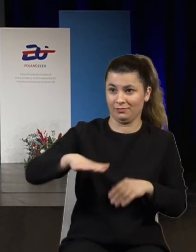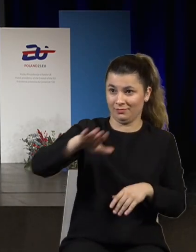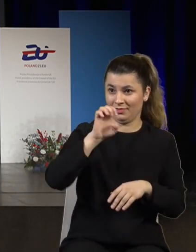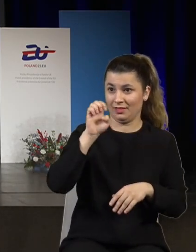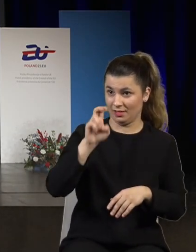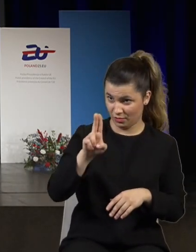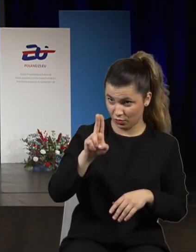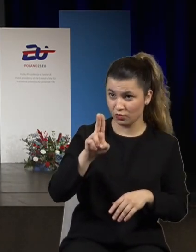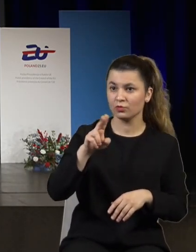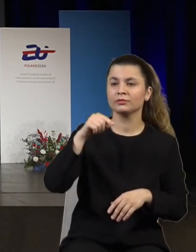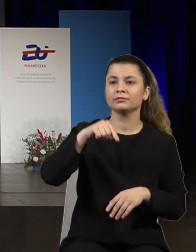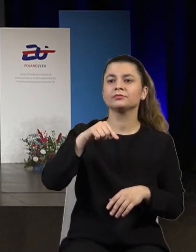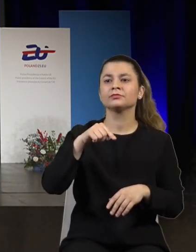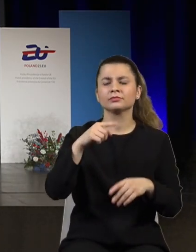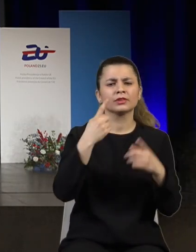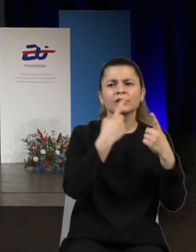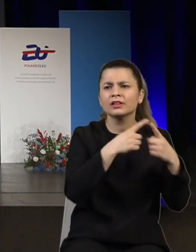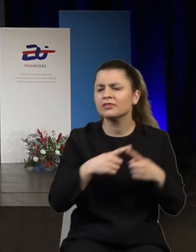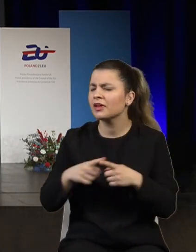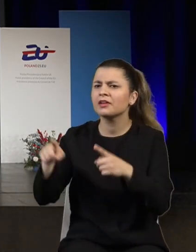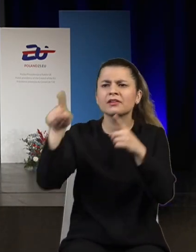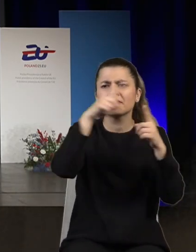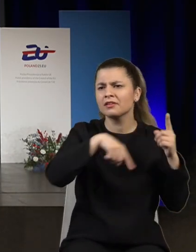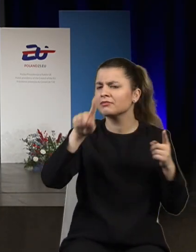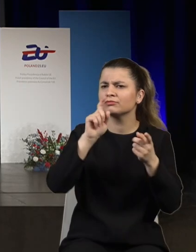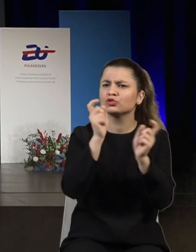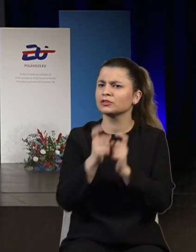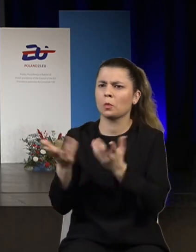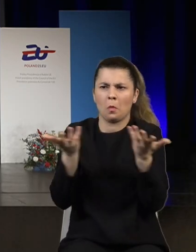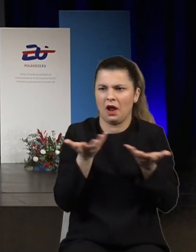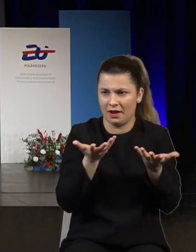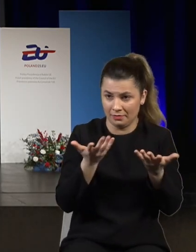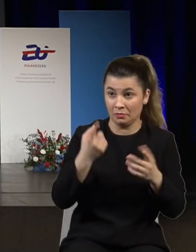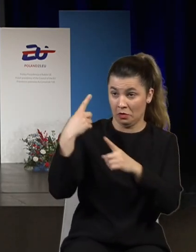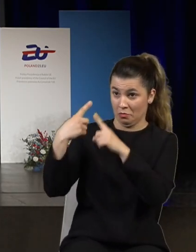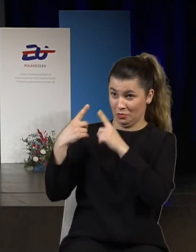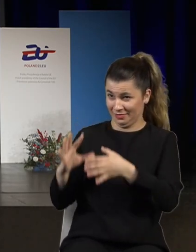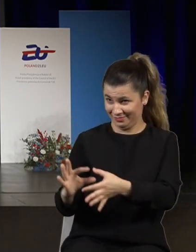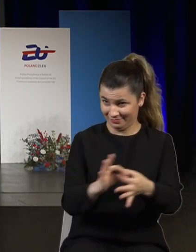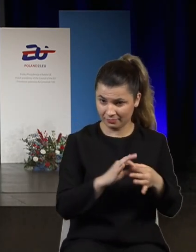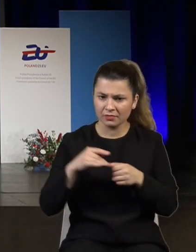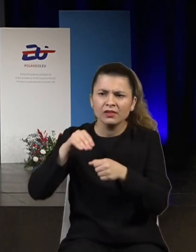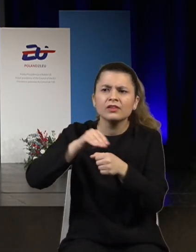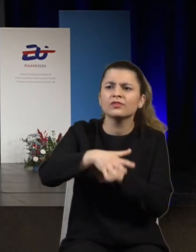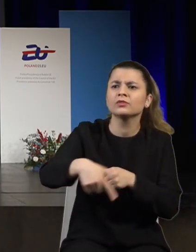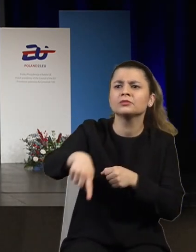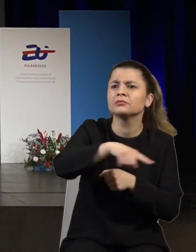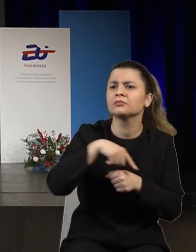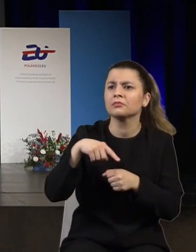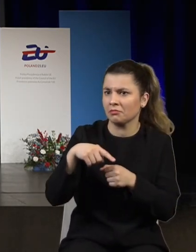policy influences these disparities and addresses these disparities. How do you